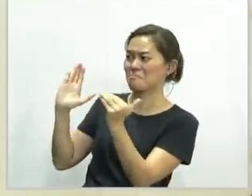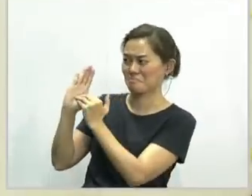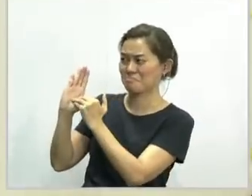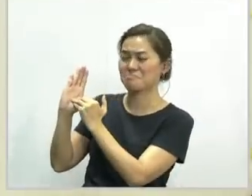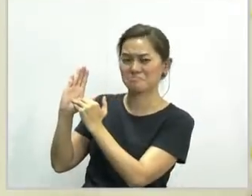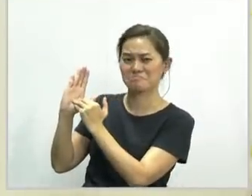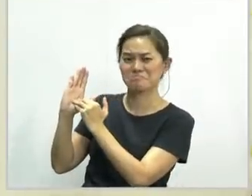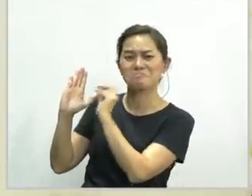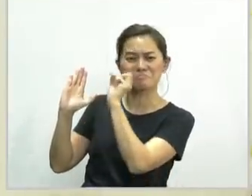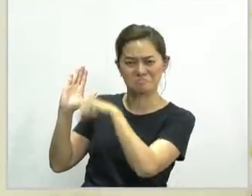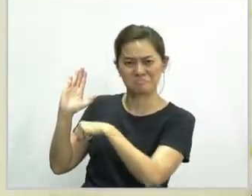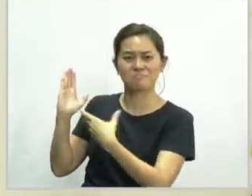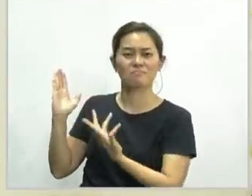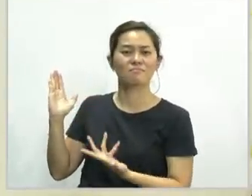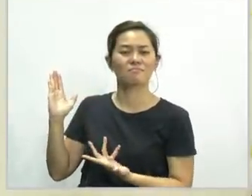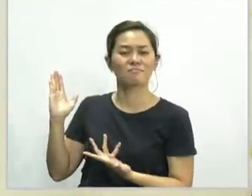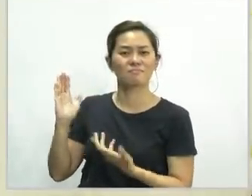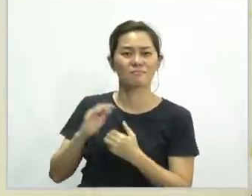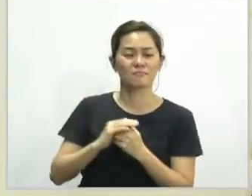again."